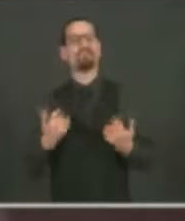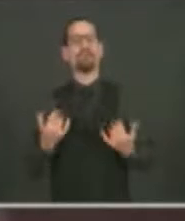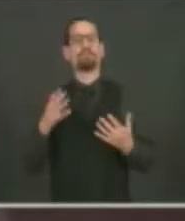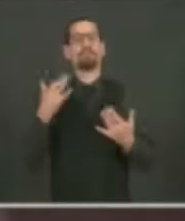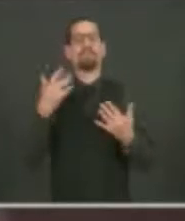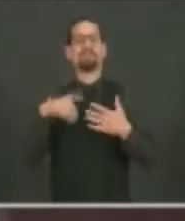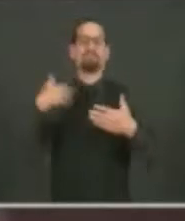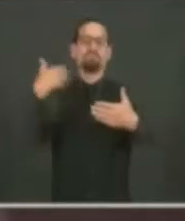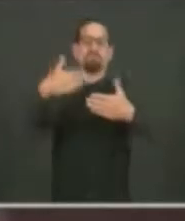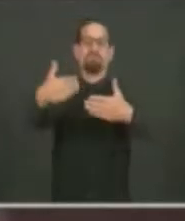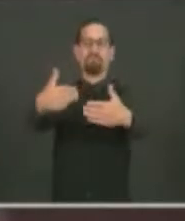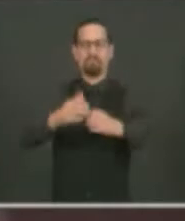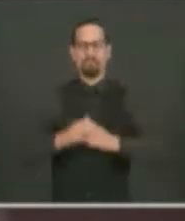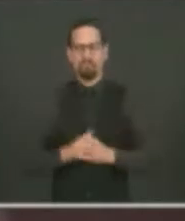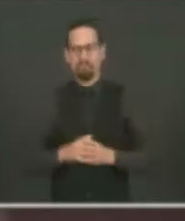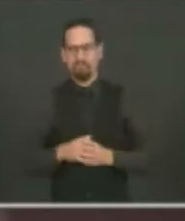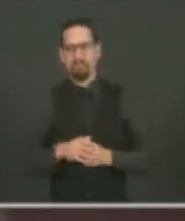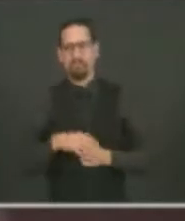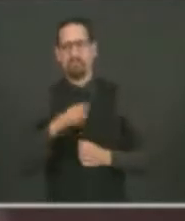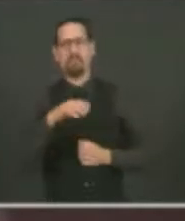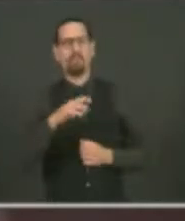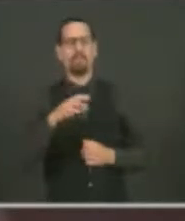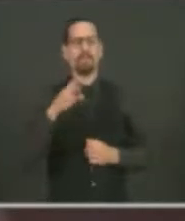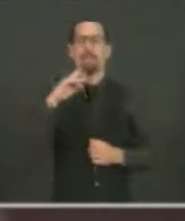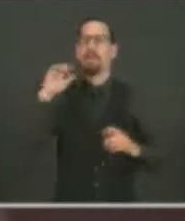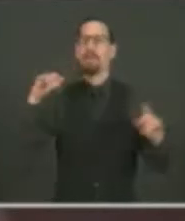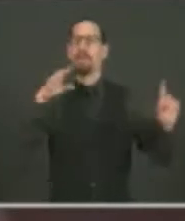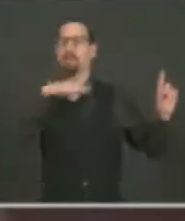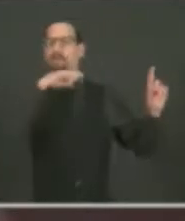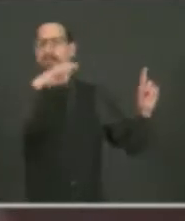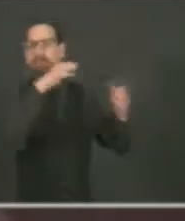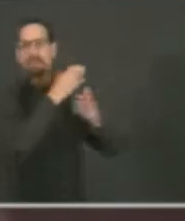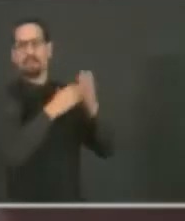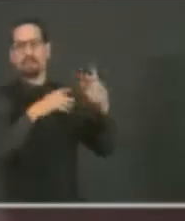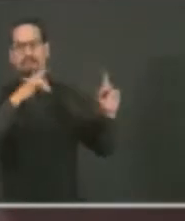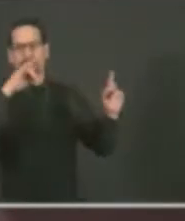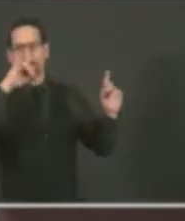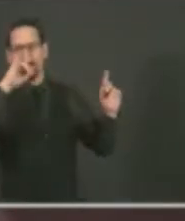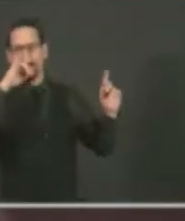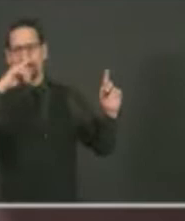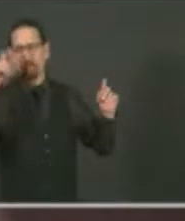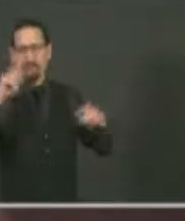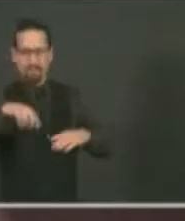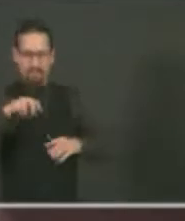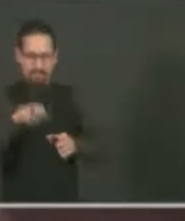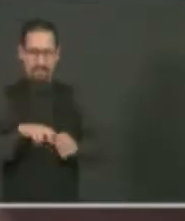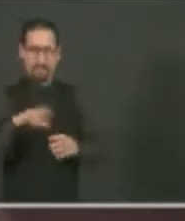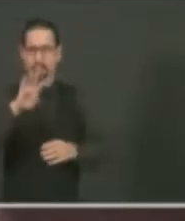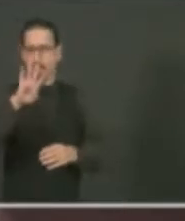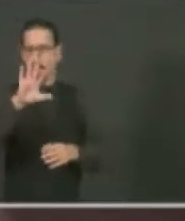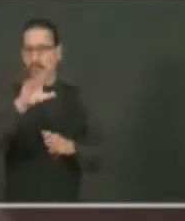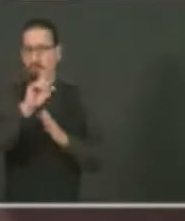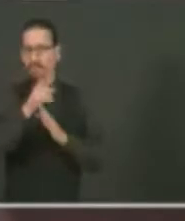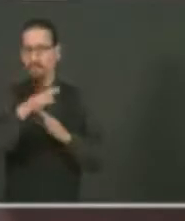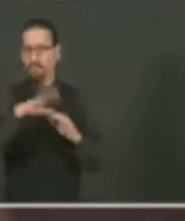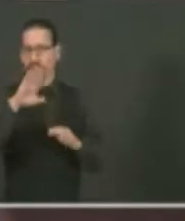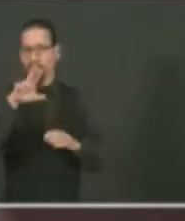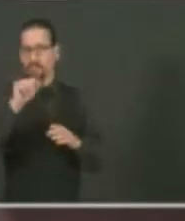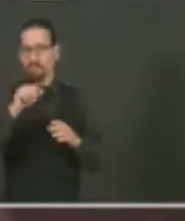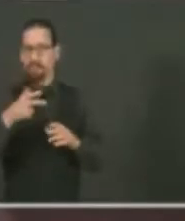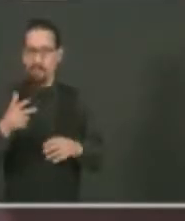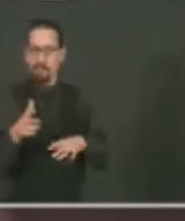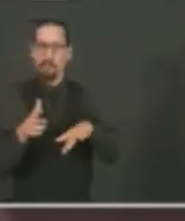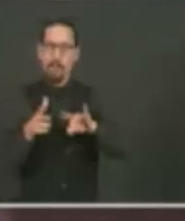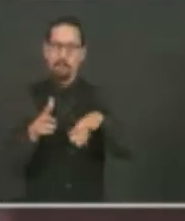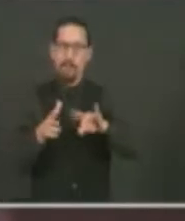They're on the bus for 45 minutes. Now, you know how cold it was Saturday, Monday, Tuesday. And he said, I mean, it just throws